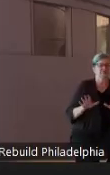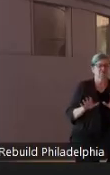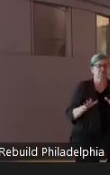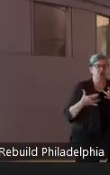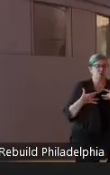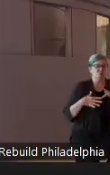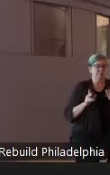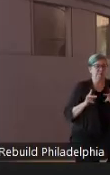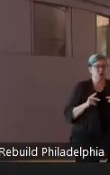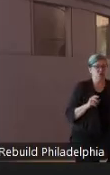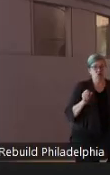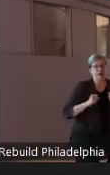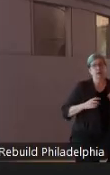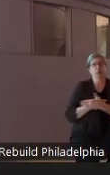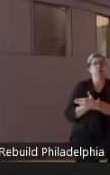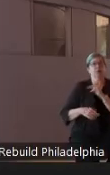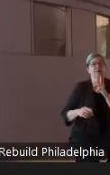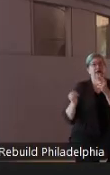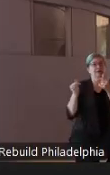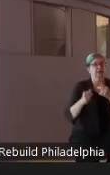driving through really fast.